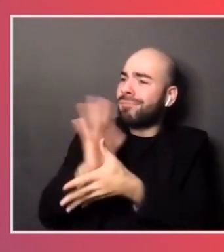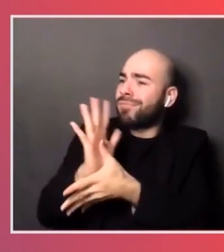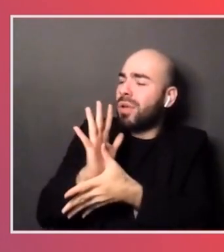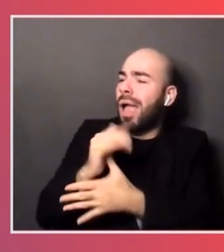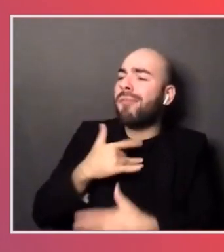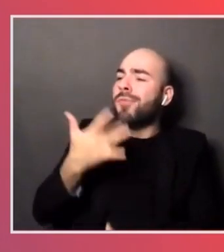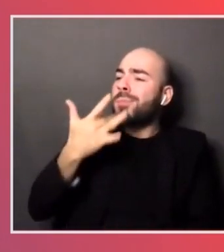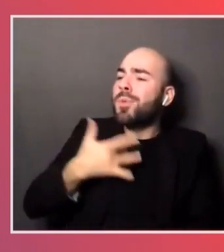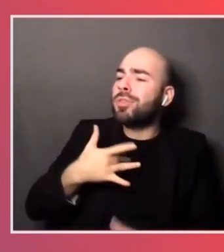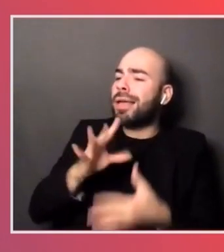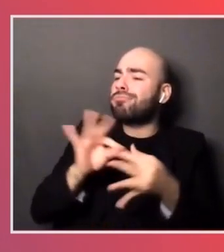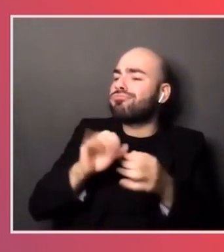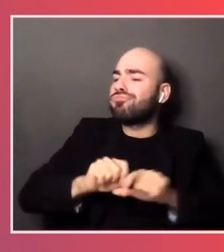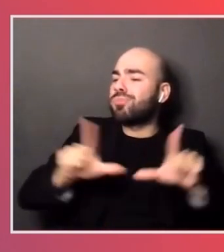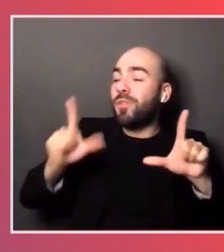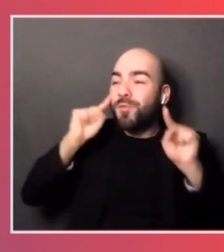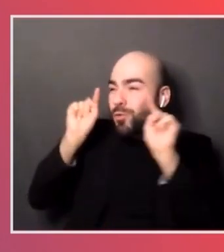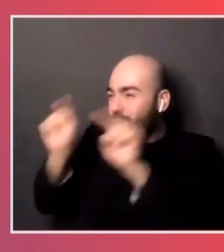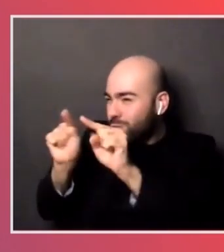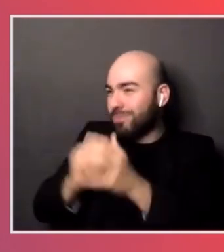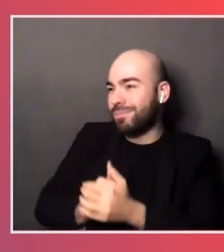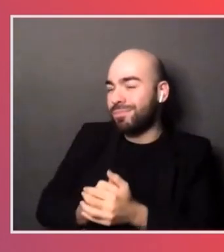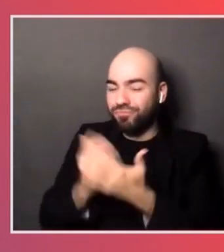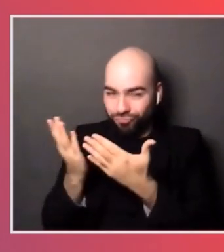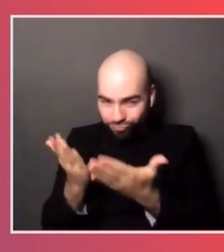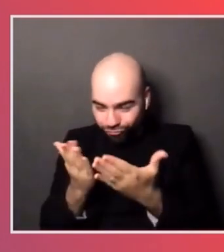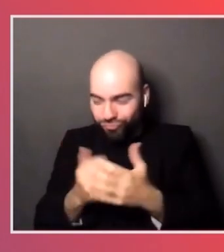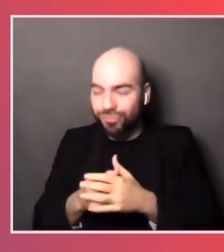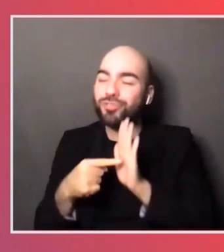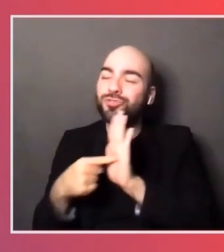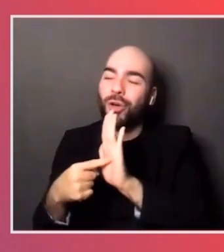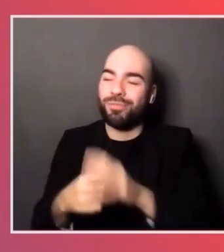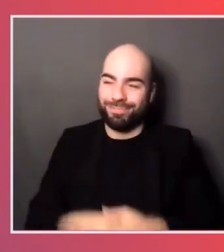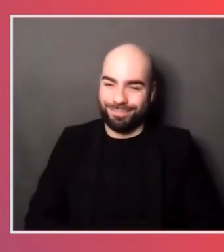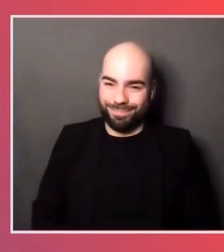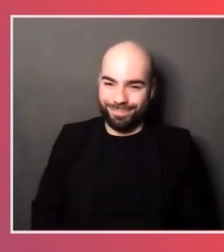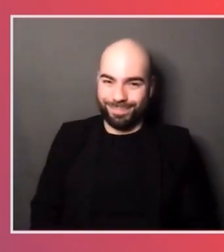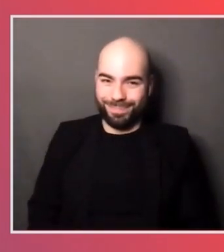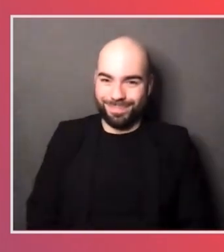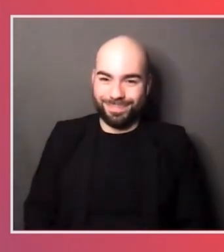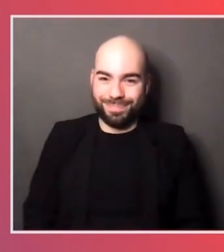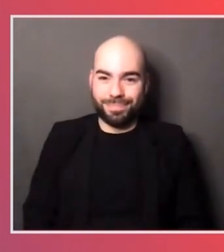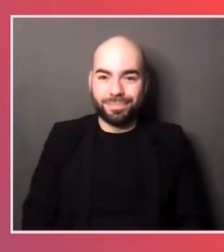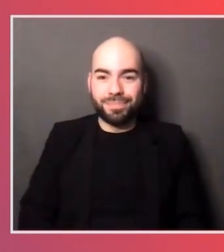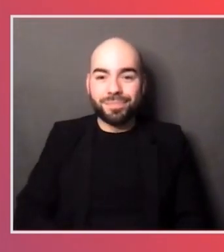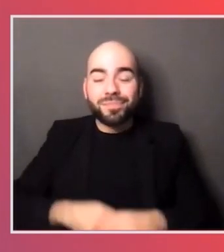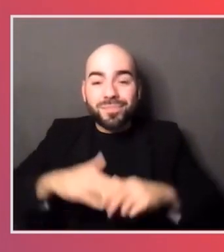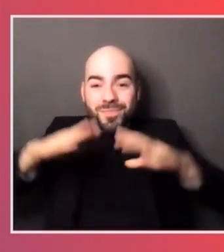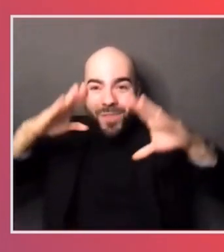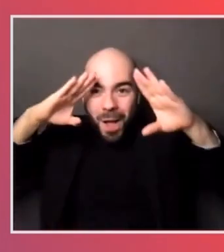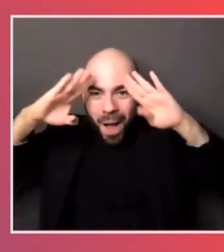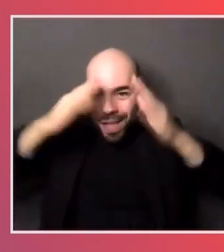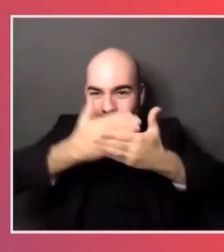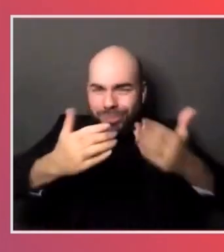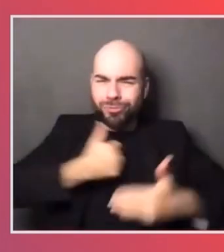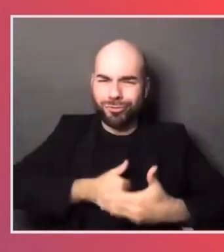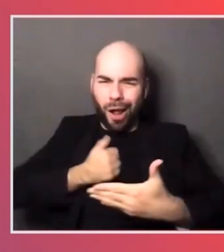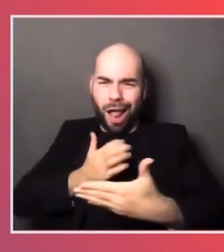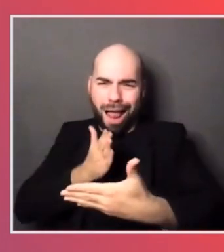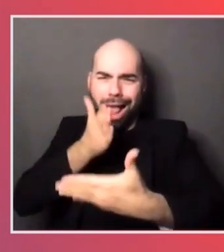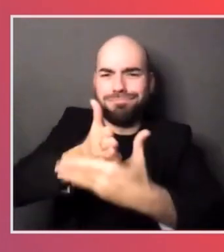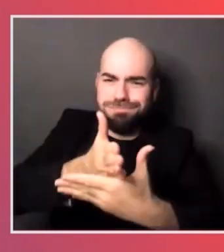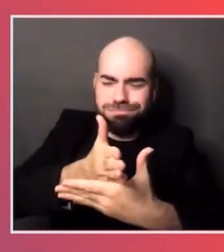that special fan. Hi, everybody. Sorry to barge in on you like this, but I just wanted to drop in and say